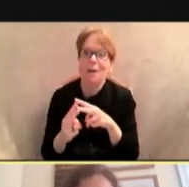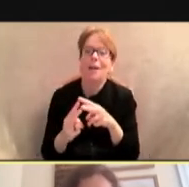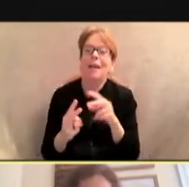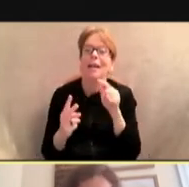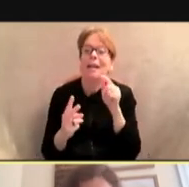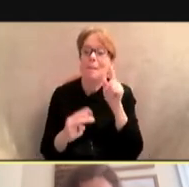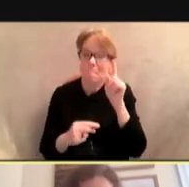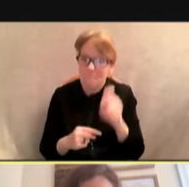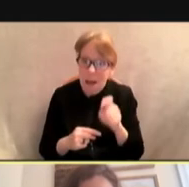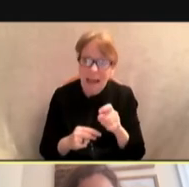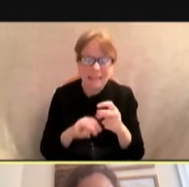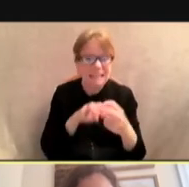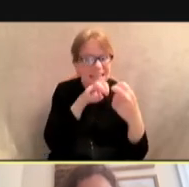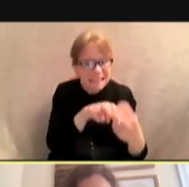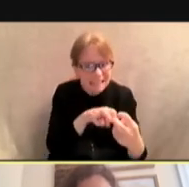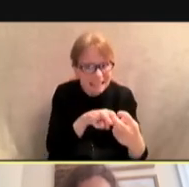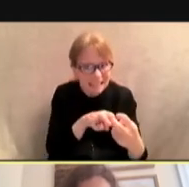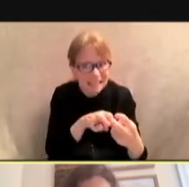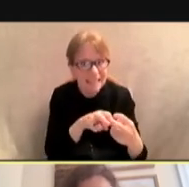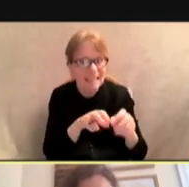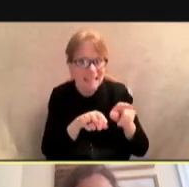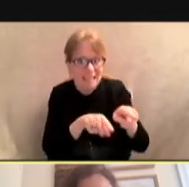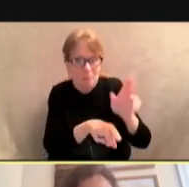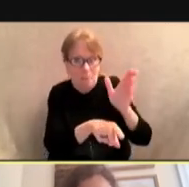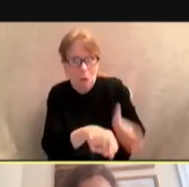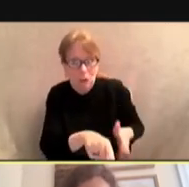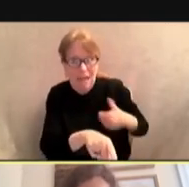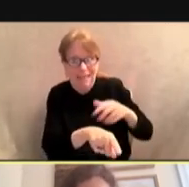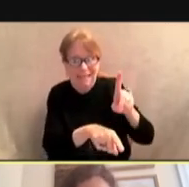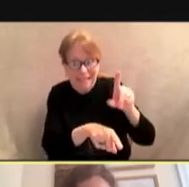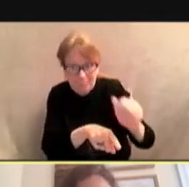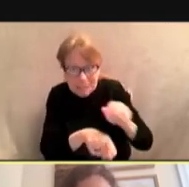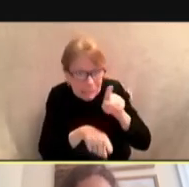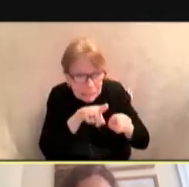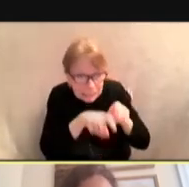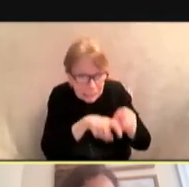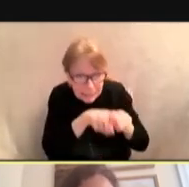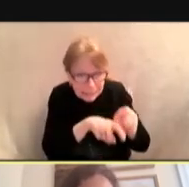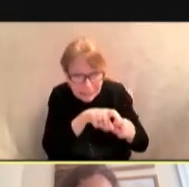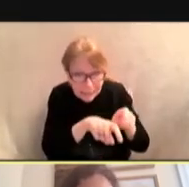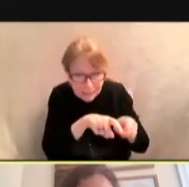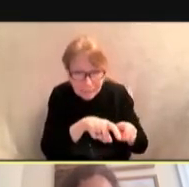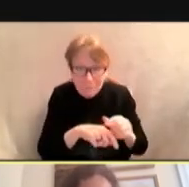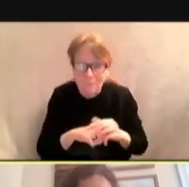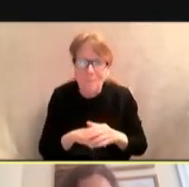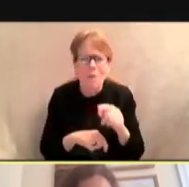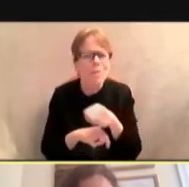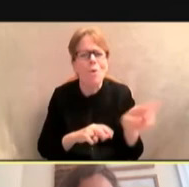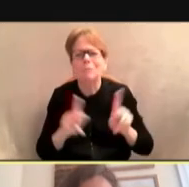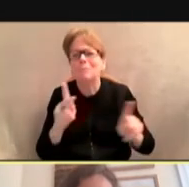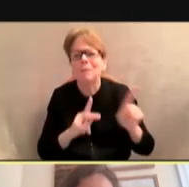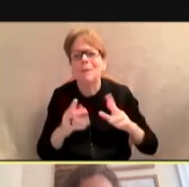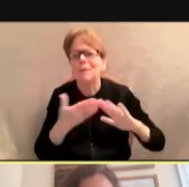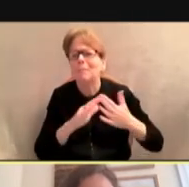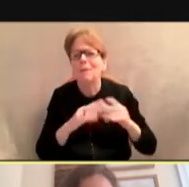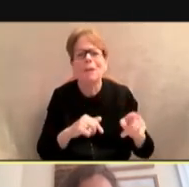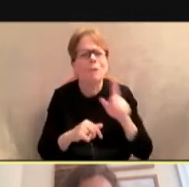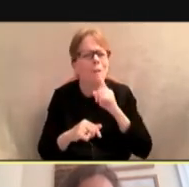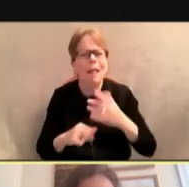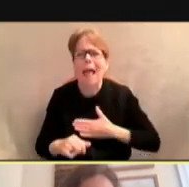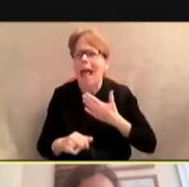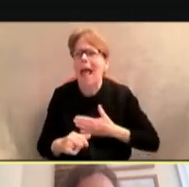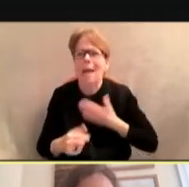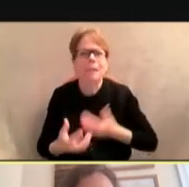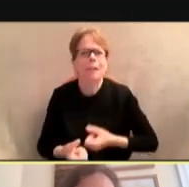member with a disability who is so, and these community members, we worked with them and they were so excited to be able to share their stories with